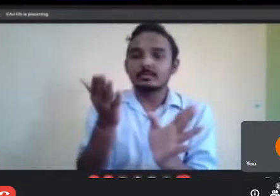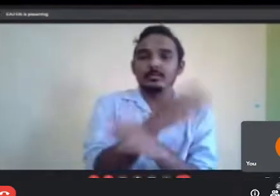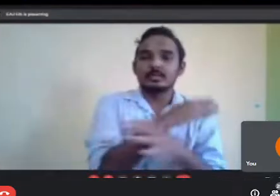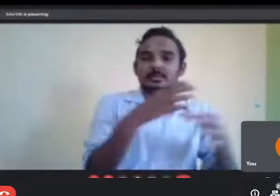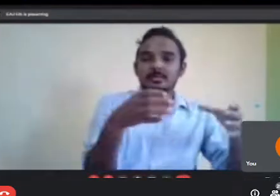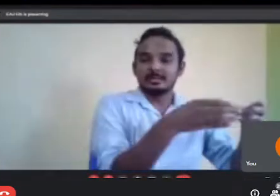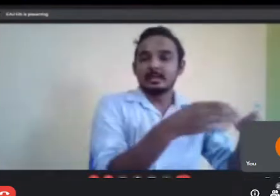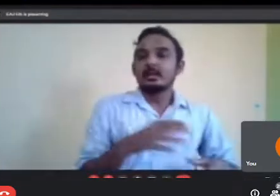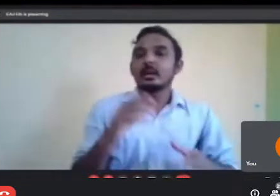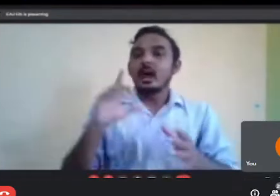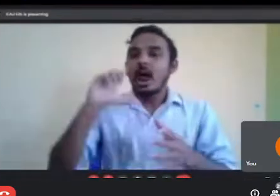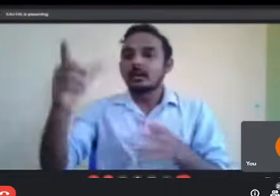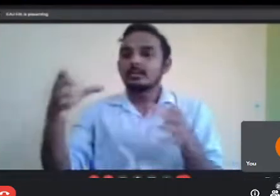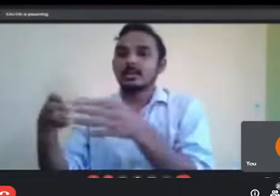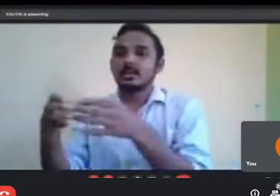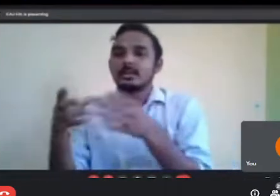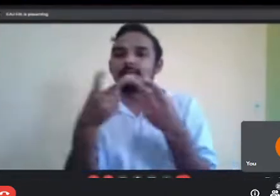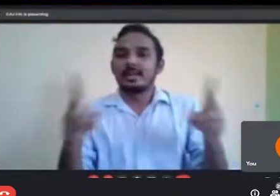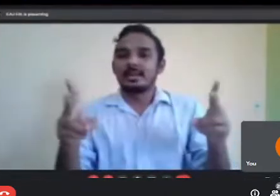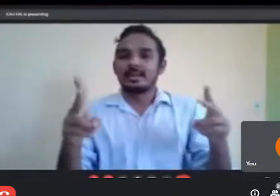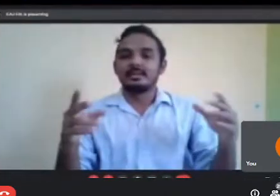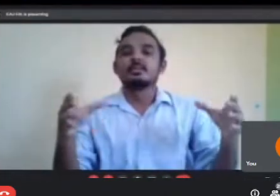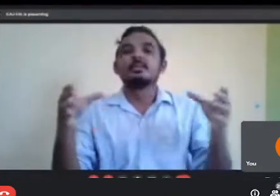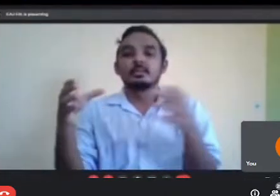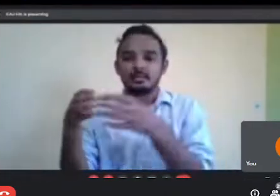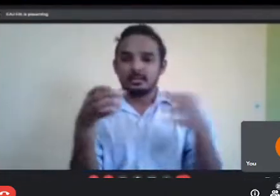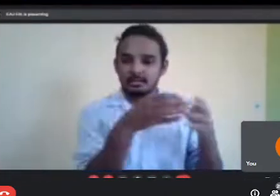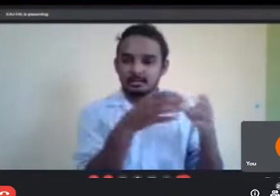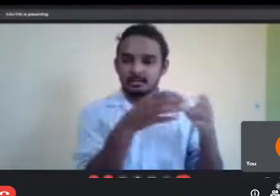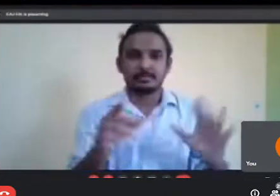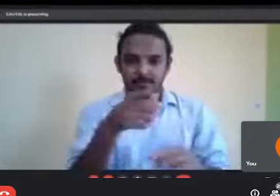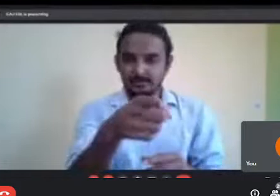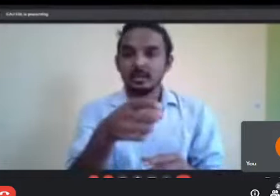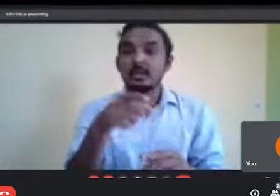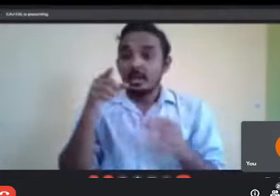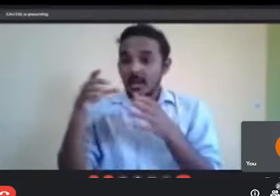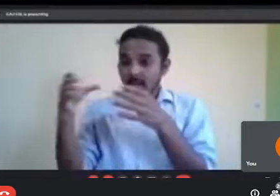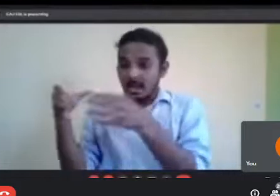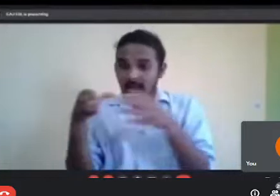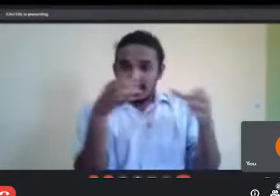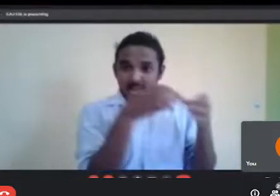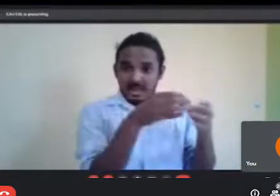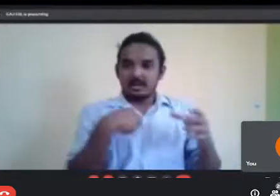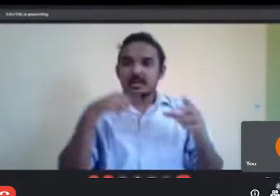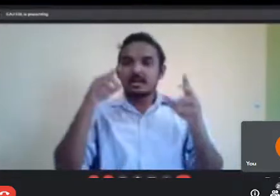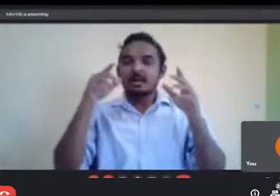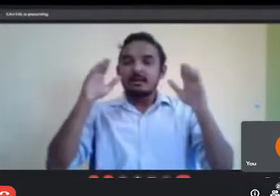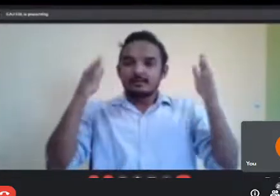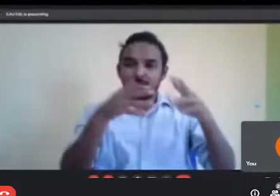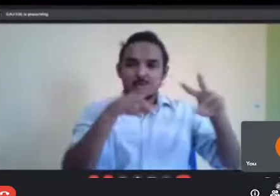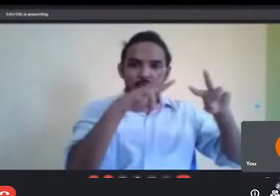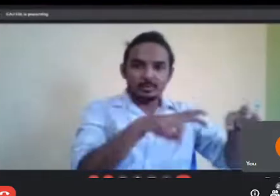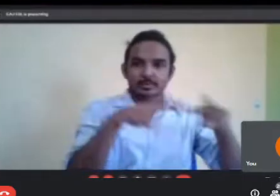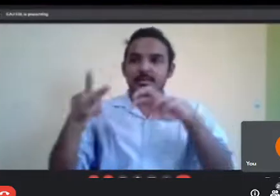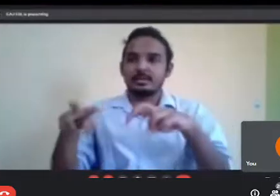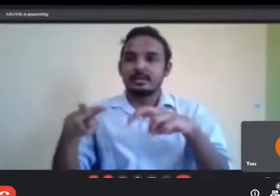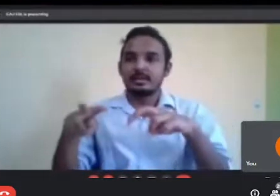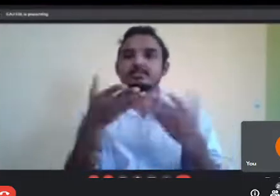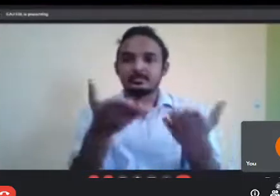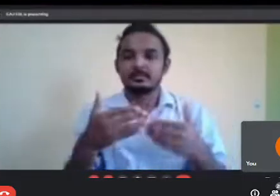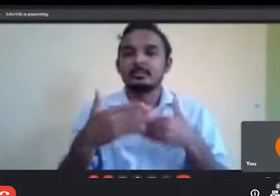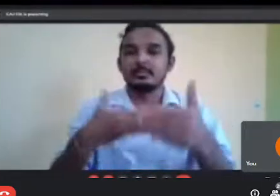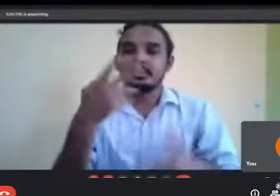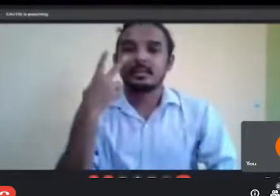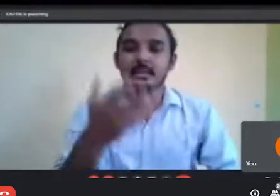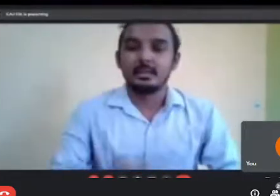that deaf children, you know, they are coming to school at various ages. So we did not want to put them in different classes in the basis of age